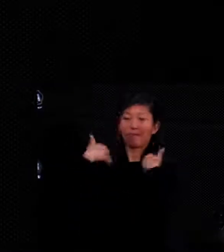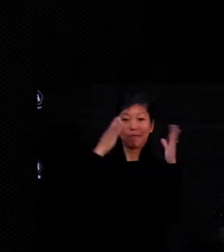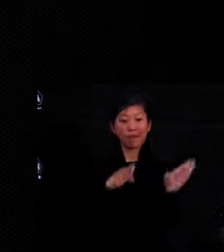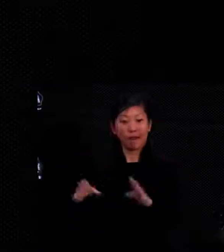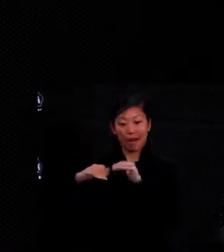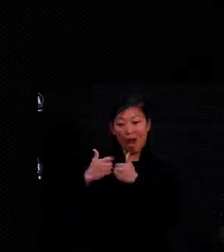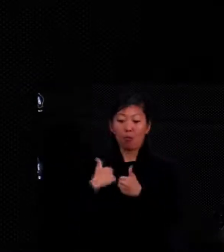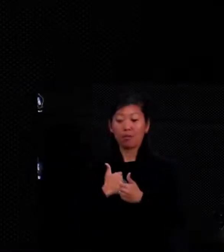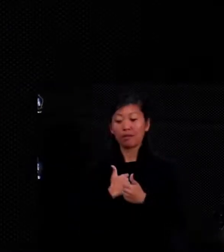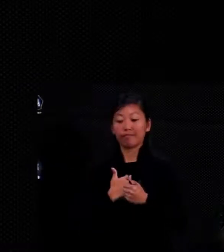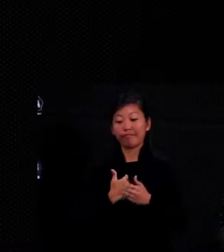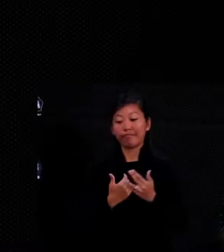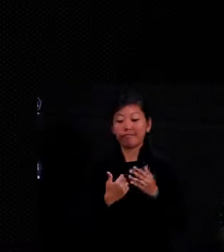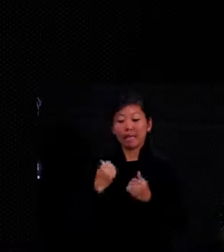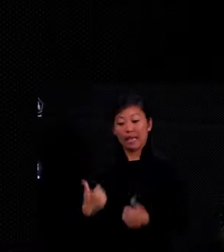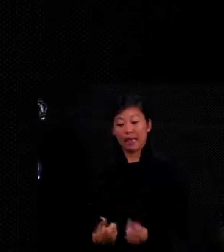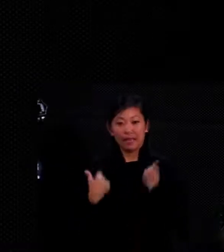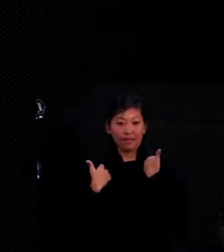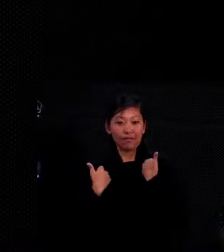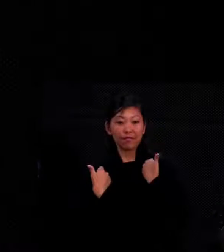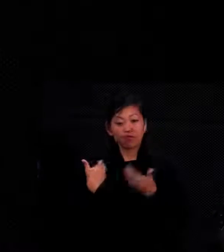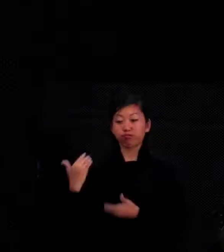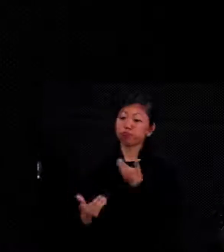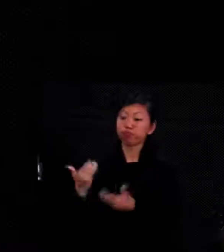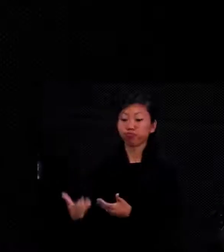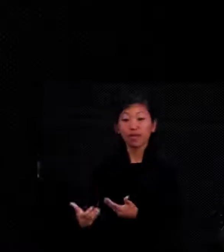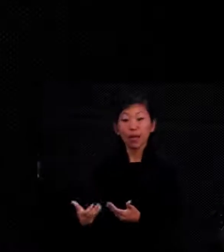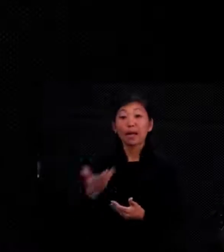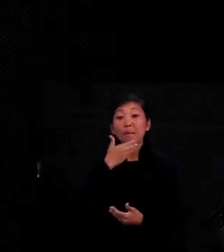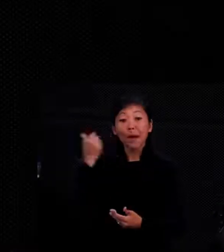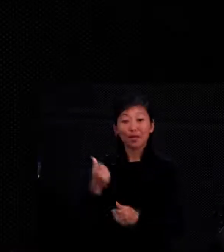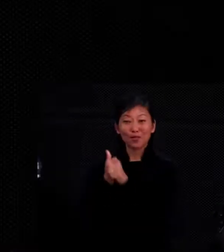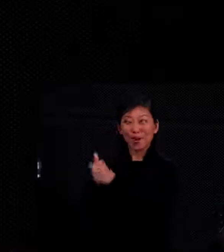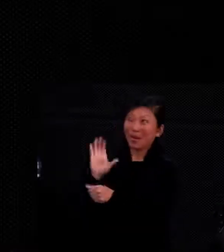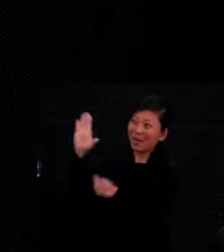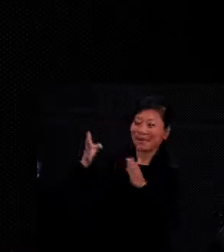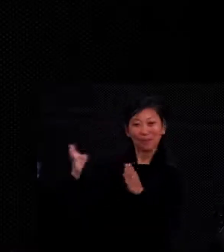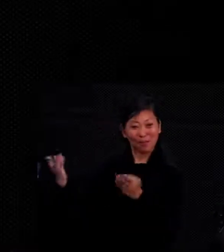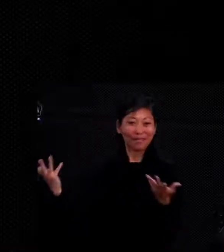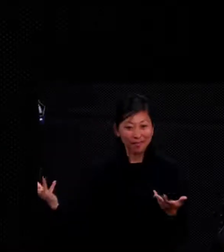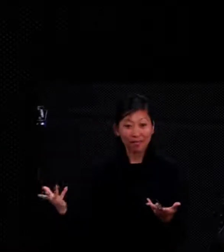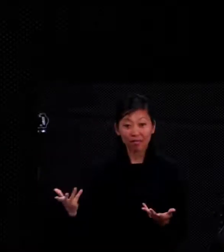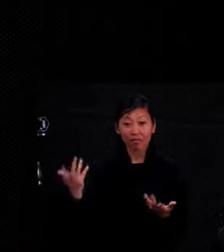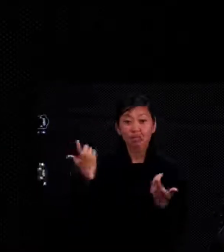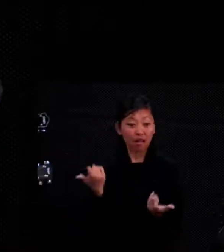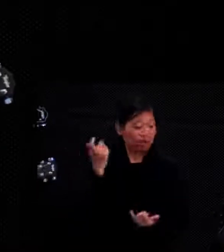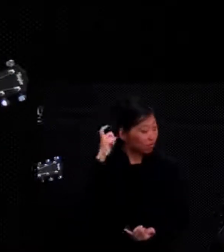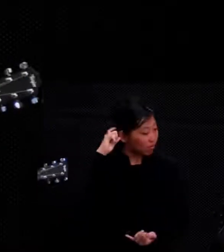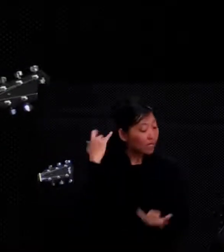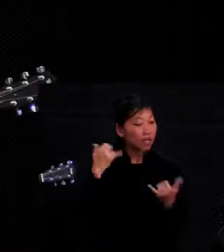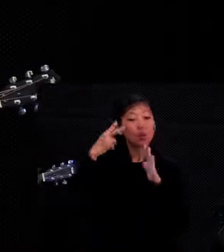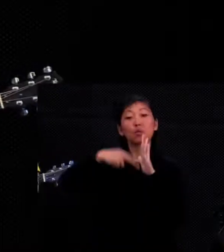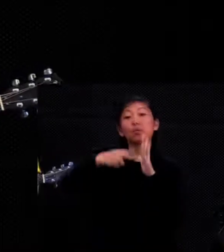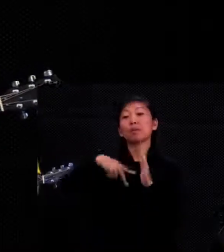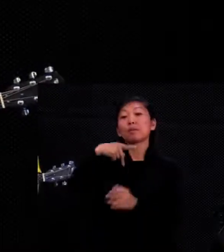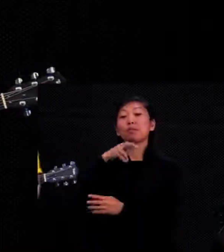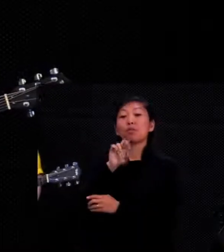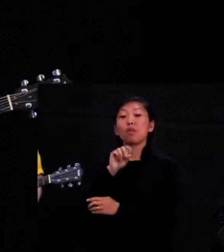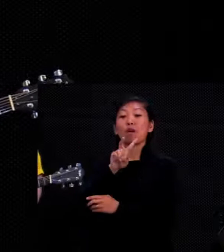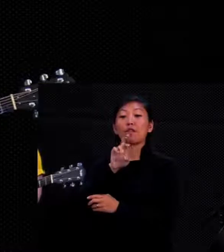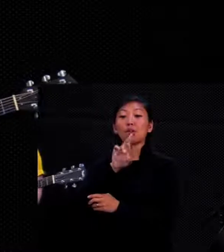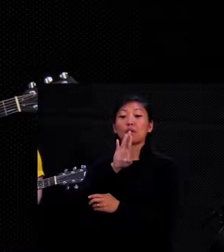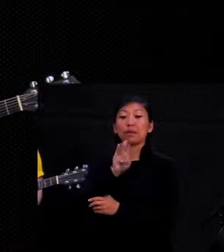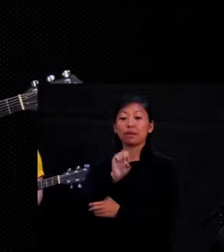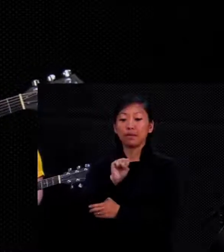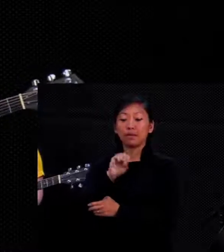we should conduct our lives and live out our lives, and it's best when we do it his way. And so with that in mind, I want to read from Proverbs chapter 3 this